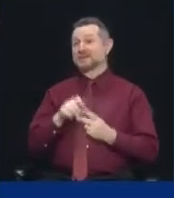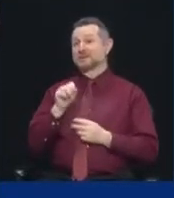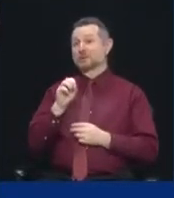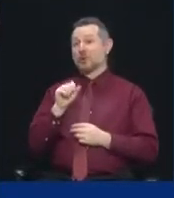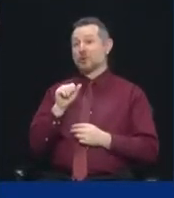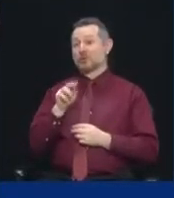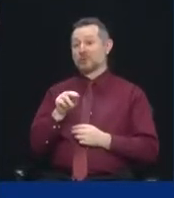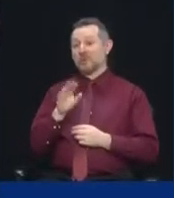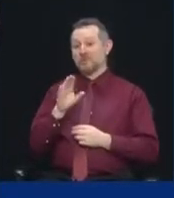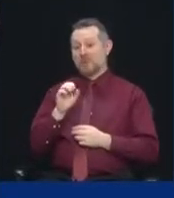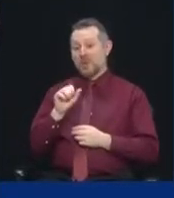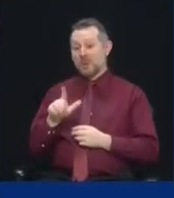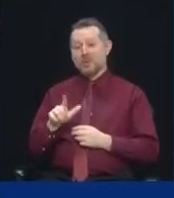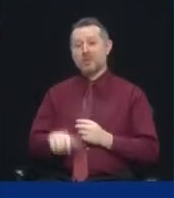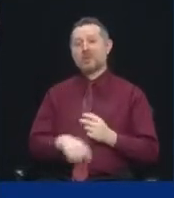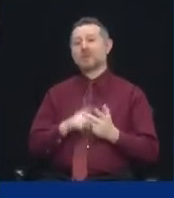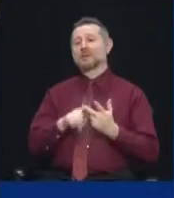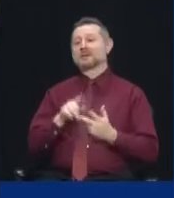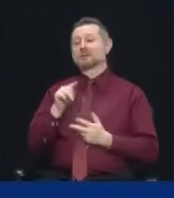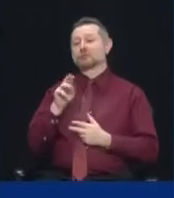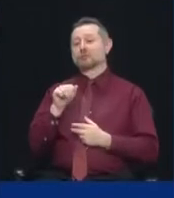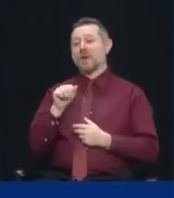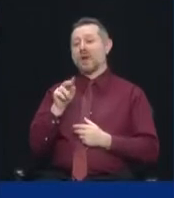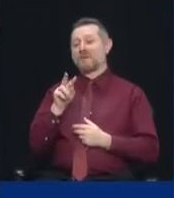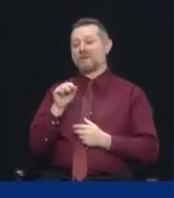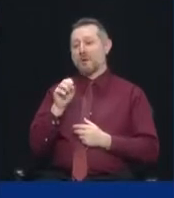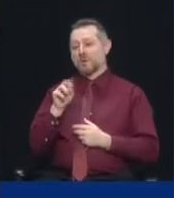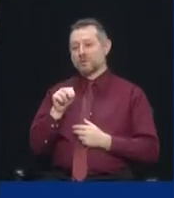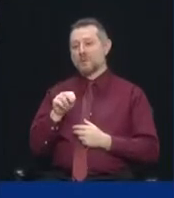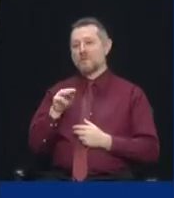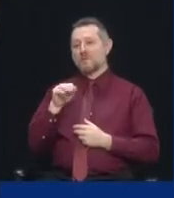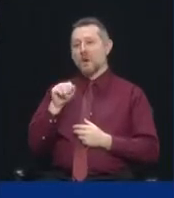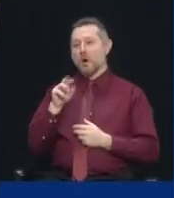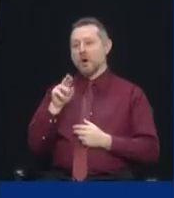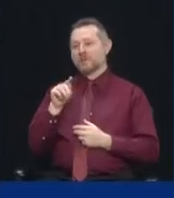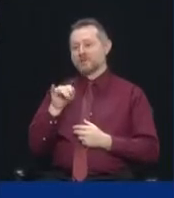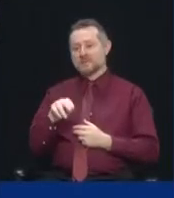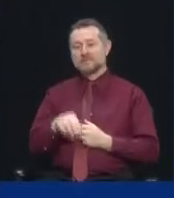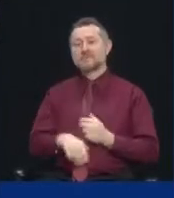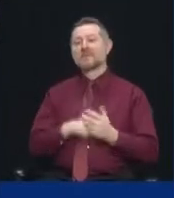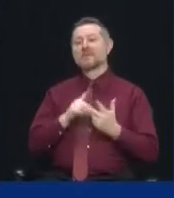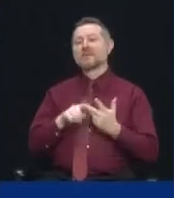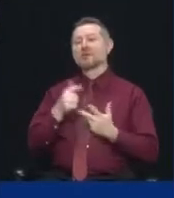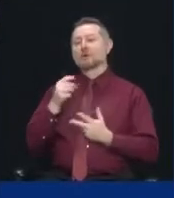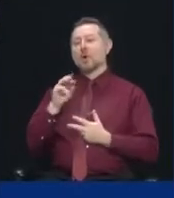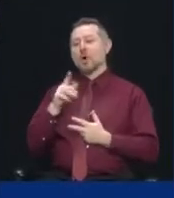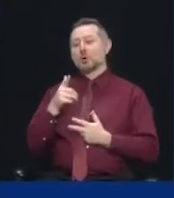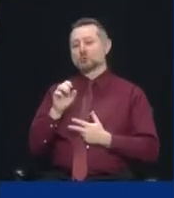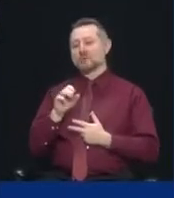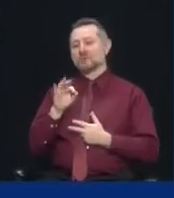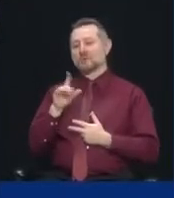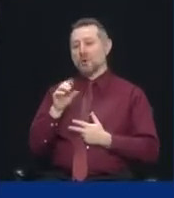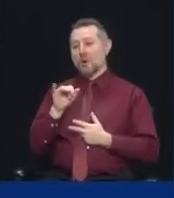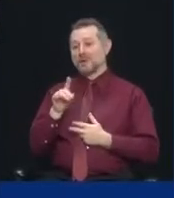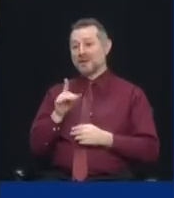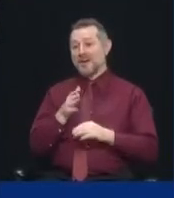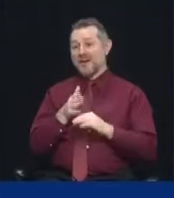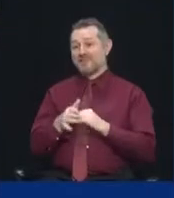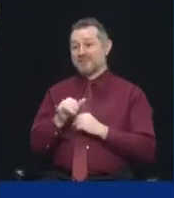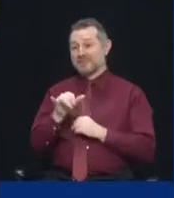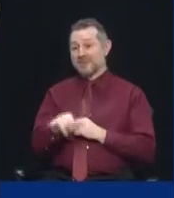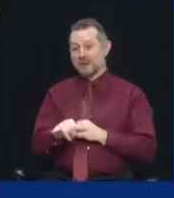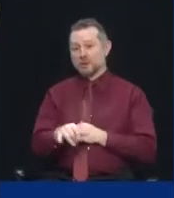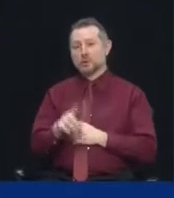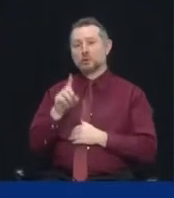Martin, Eric Garner, then George Floyd. And then after the George Floyd killing, Dewante